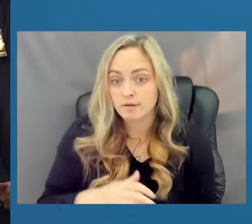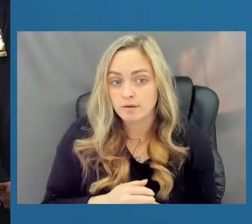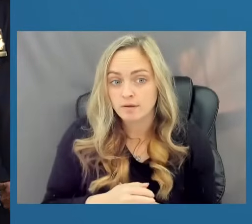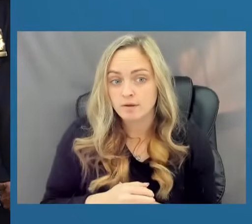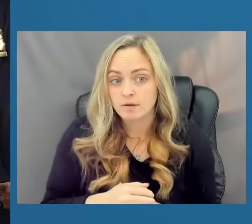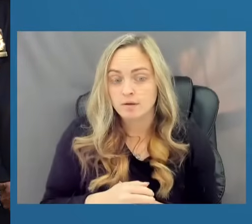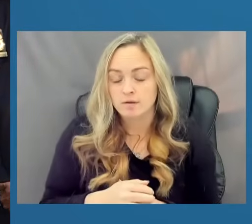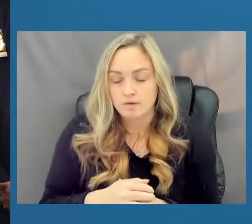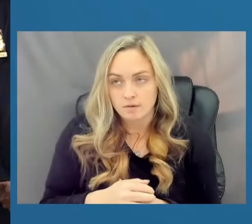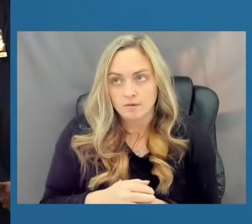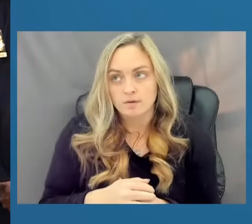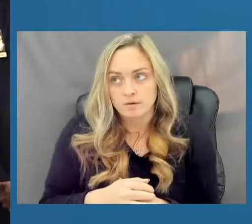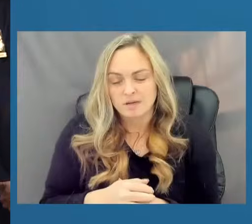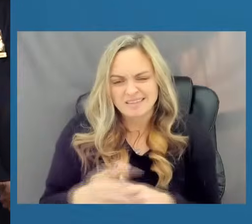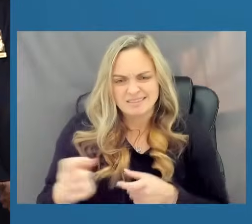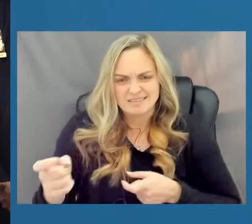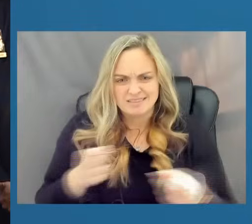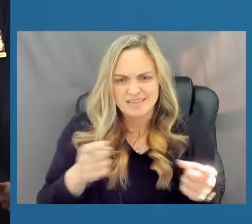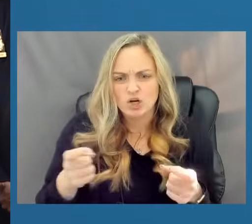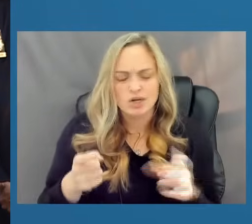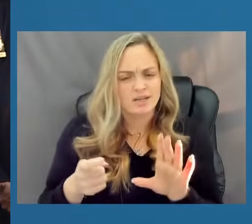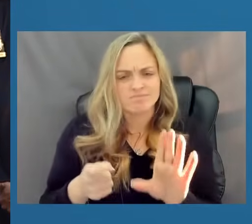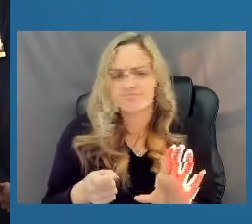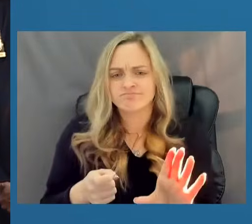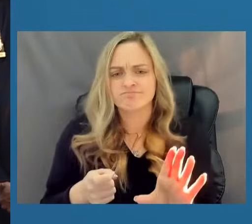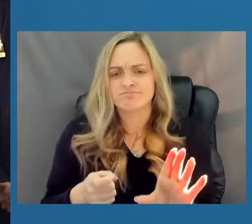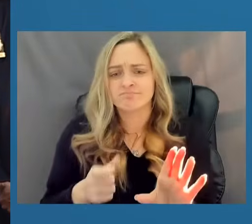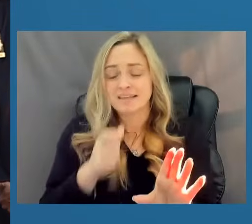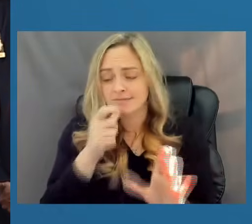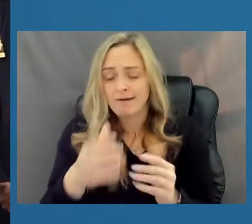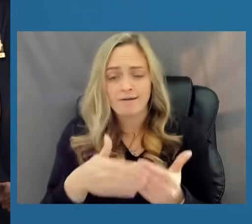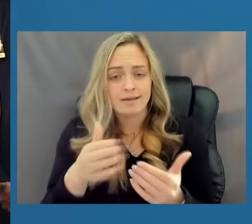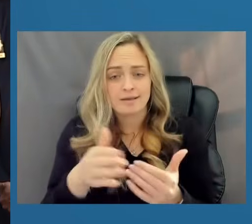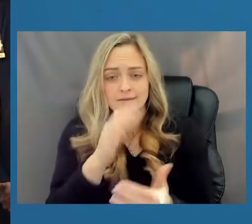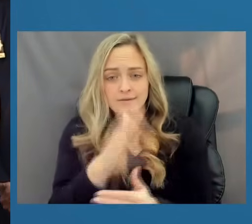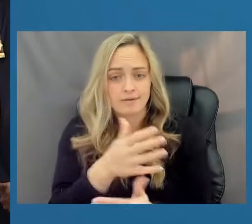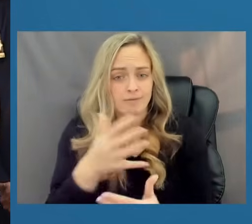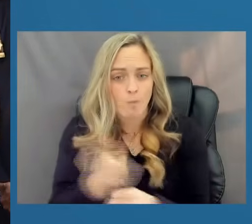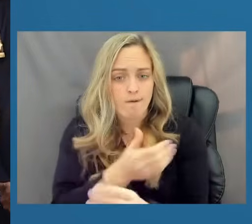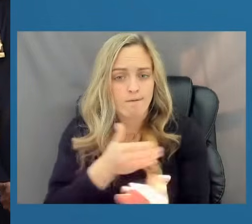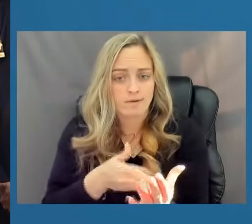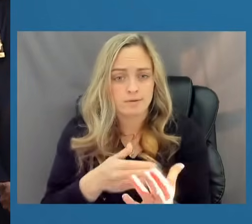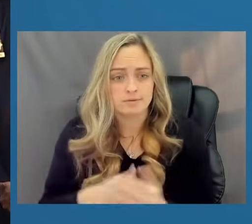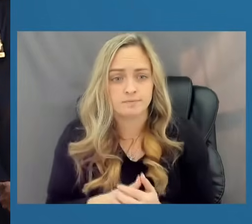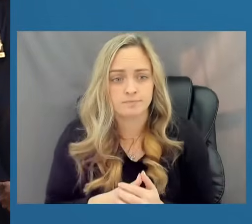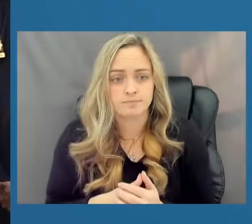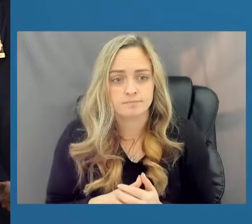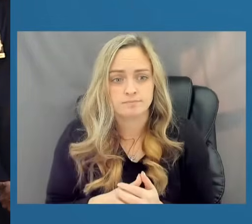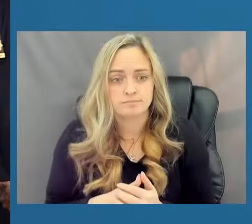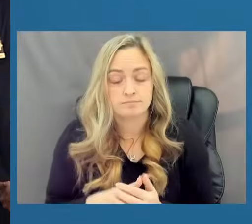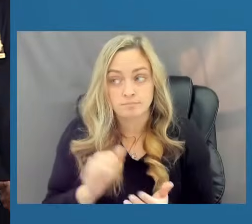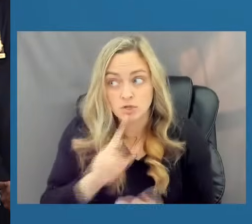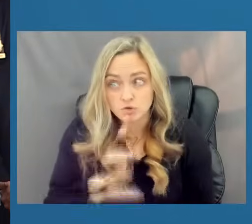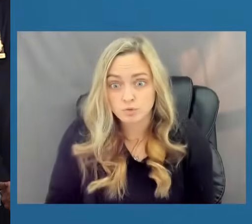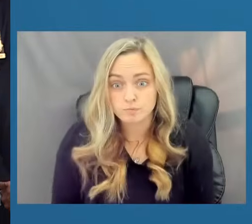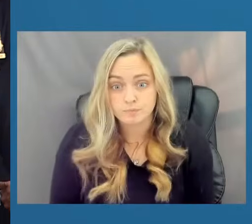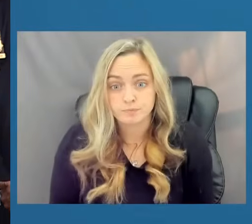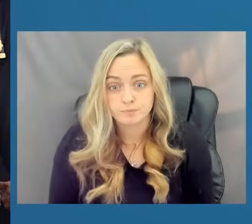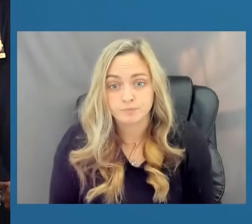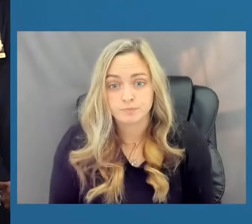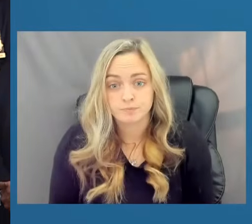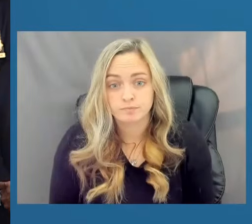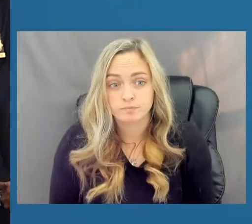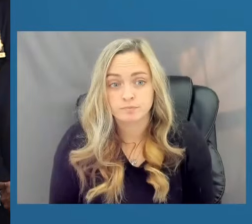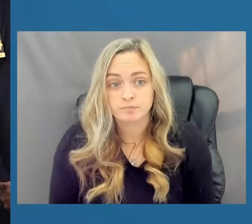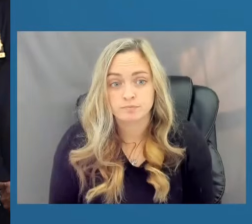Tyranny, like Hal, he said, is not easily conquered. That's true. but they conquered